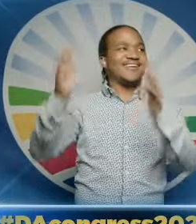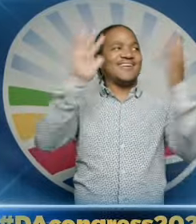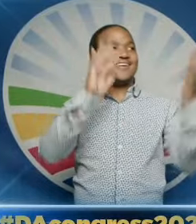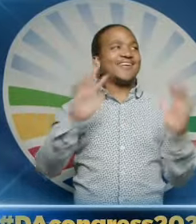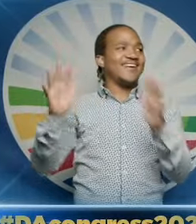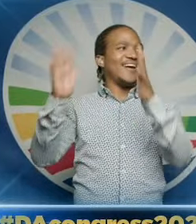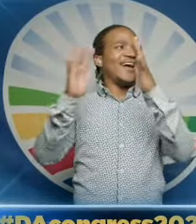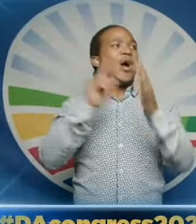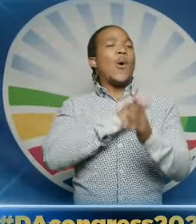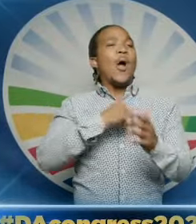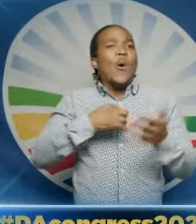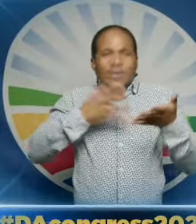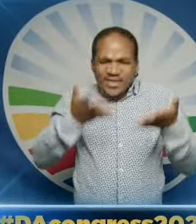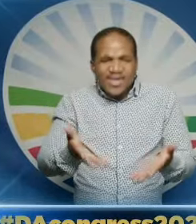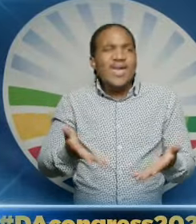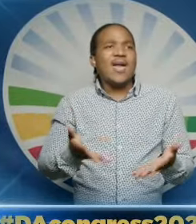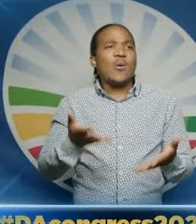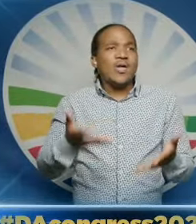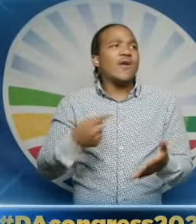here. We're serious about